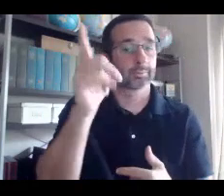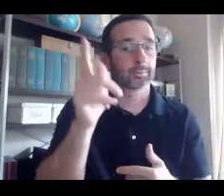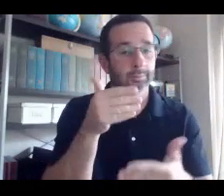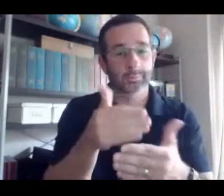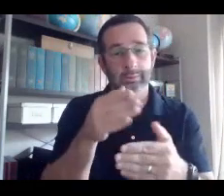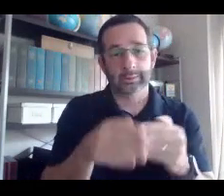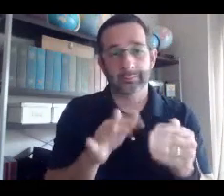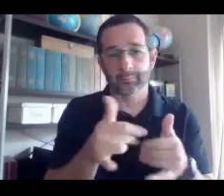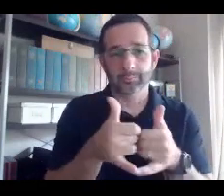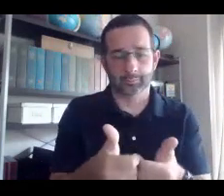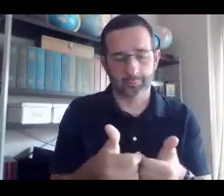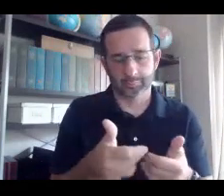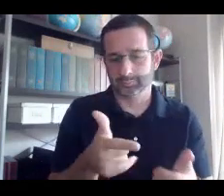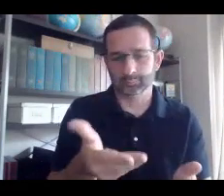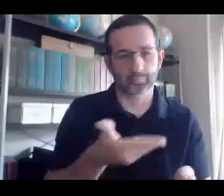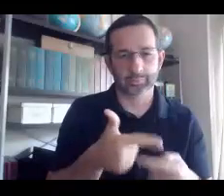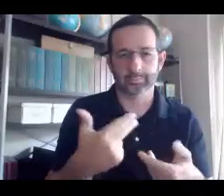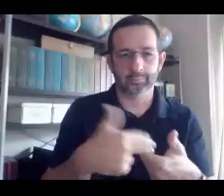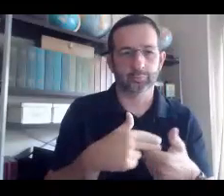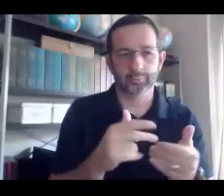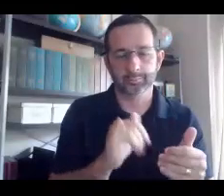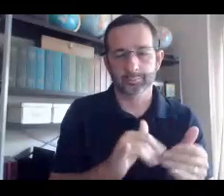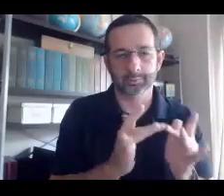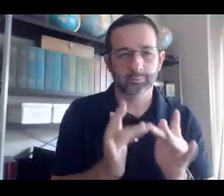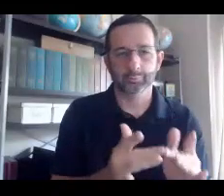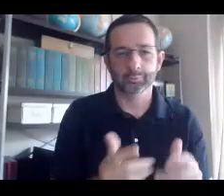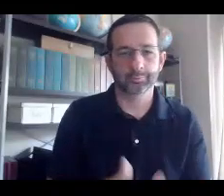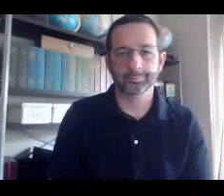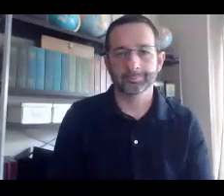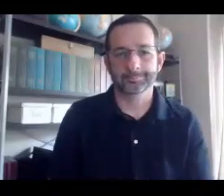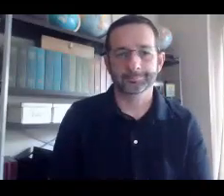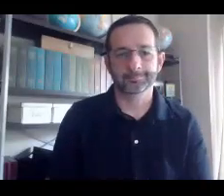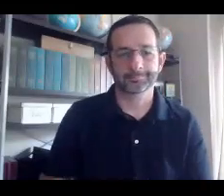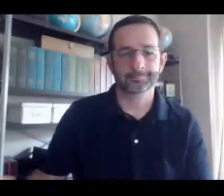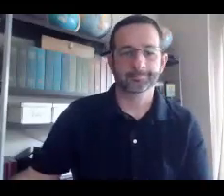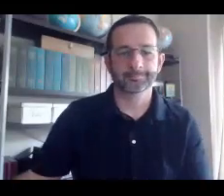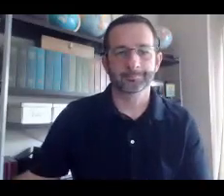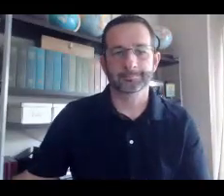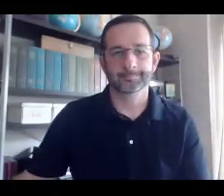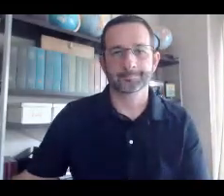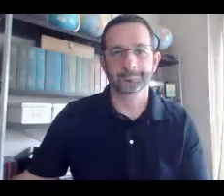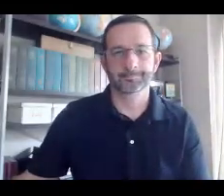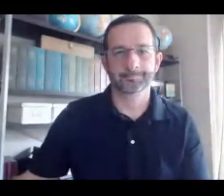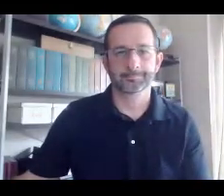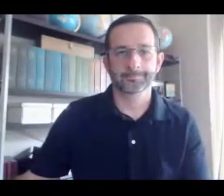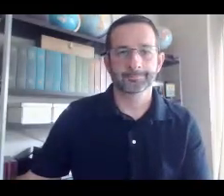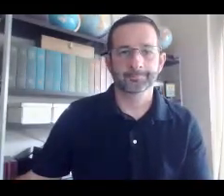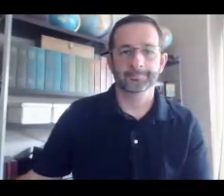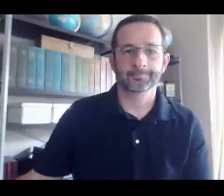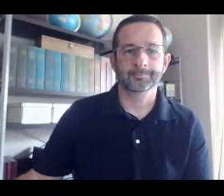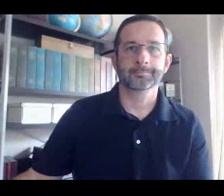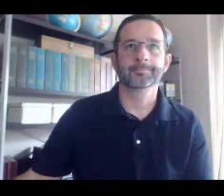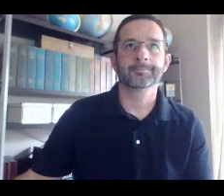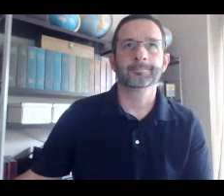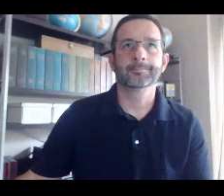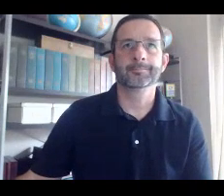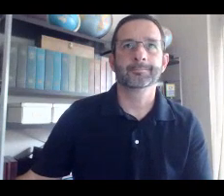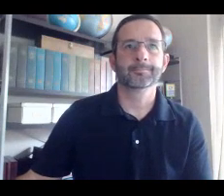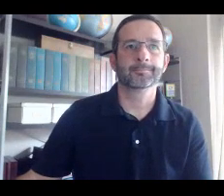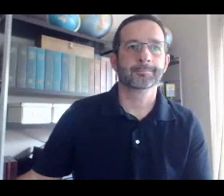you'd like to become an ambassador now or later down the road, feel free to join that network whenever you'd like.